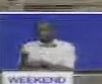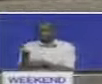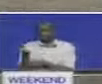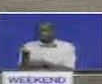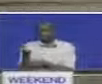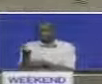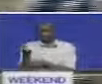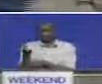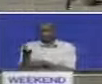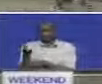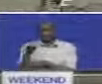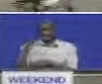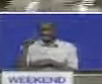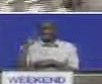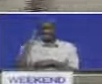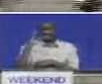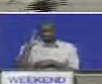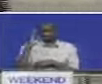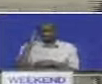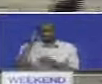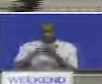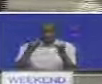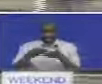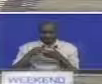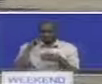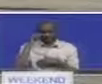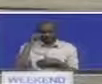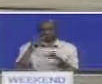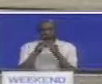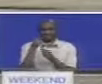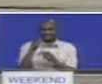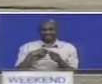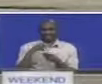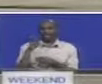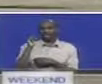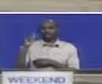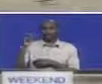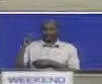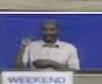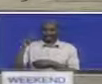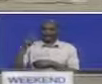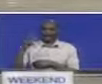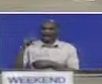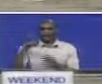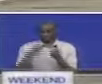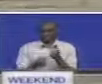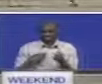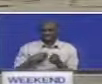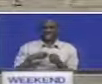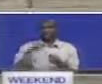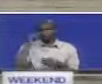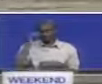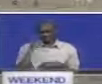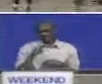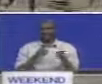scoreline. KCB welcomed debutants Mombasa RFC at Roraka Grounds in what was a one-sided affair. Mombasa did not trouble the